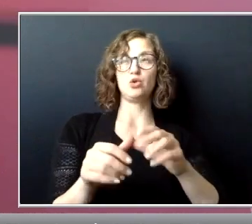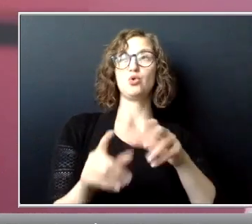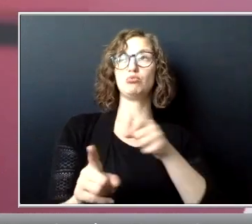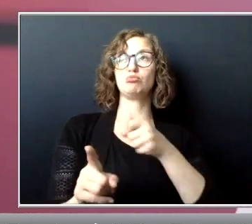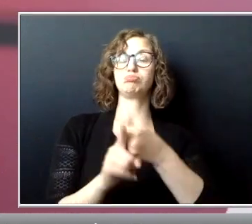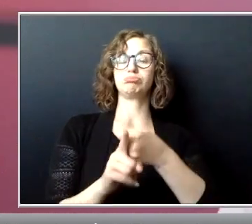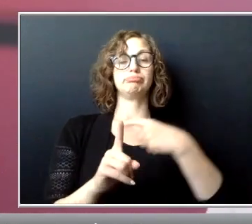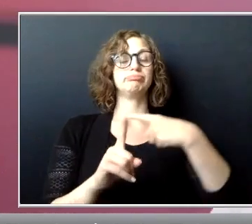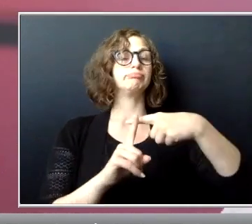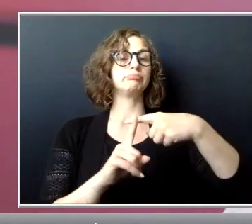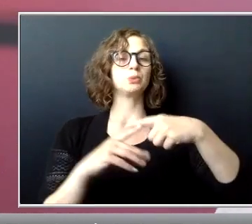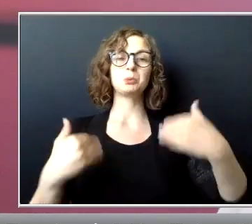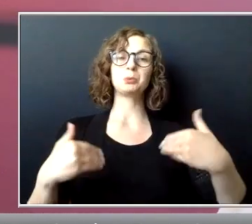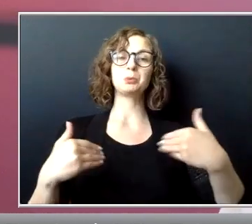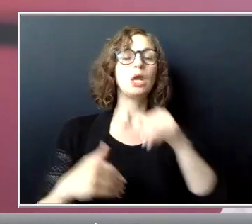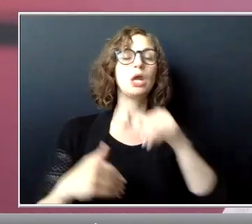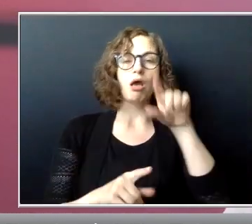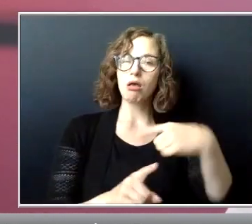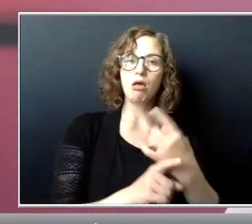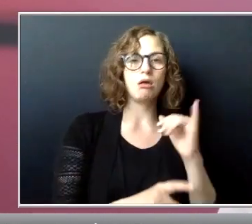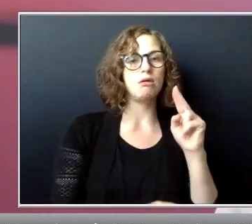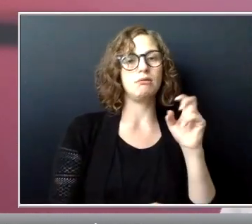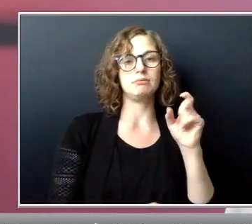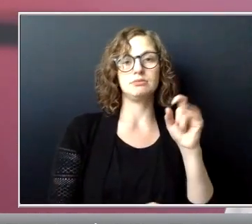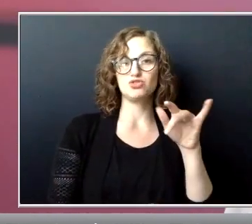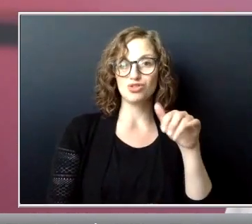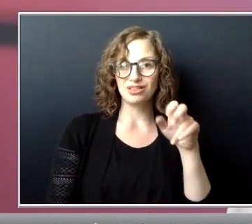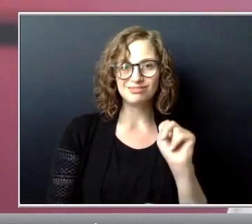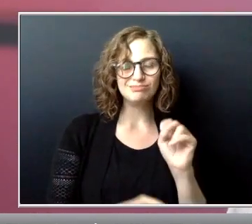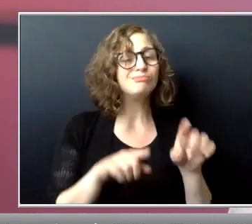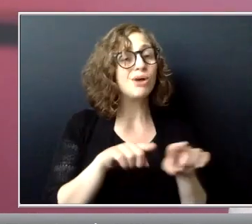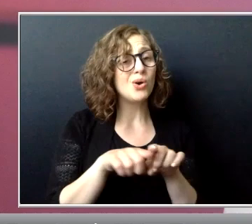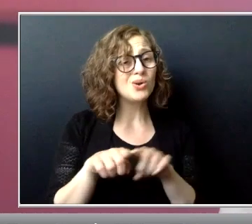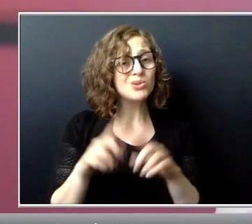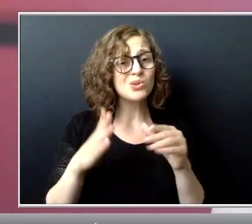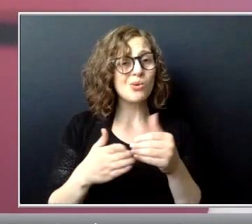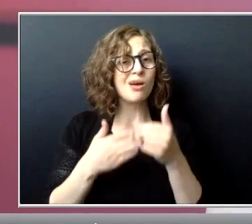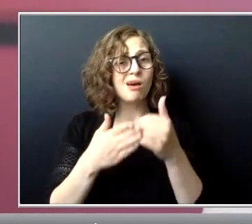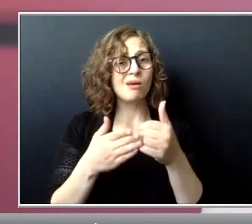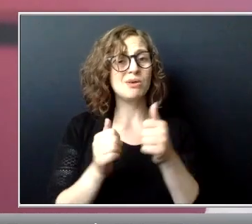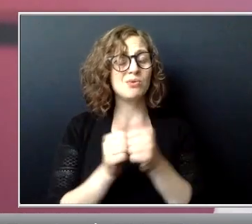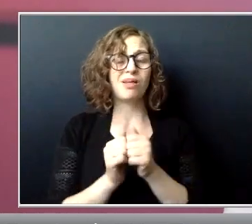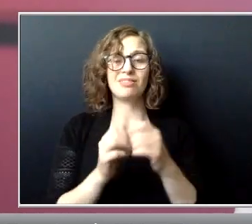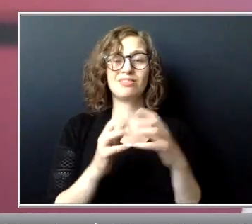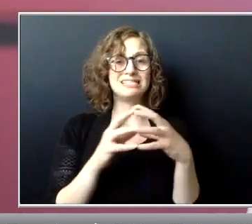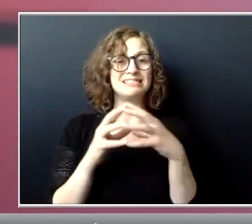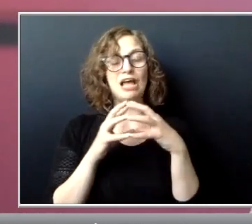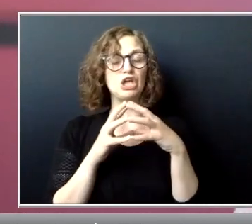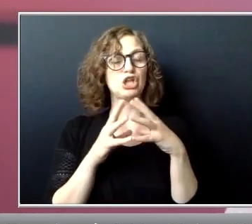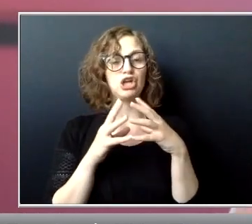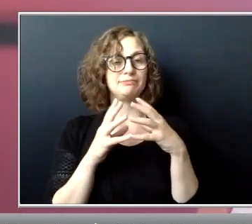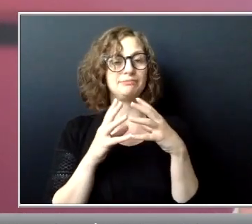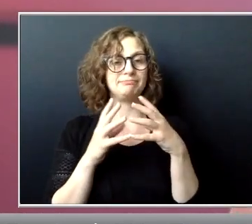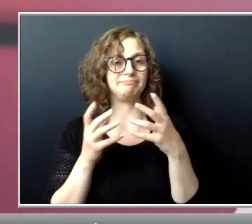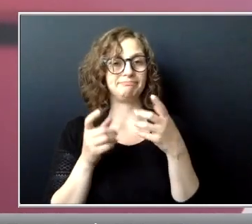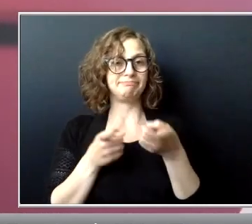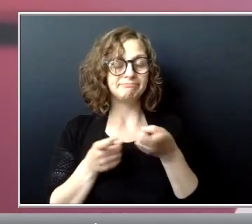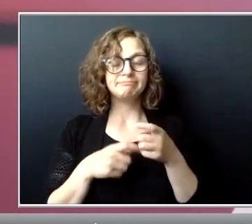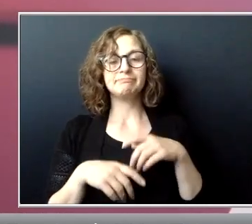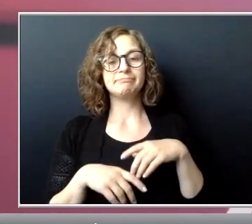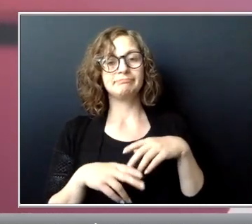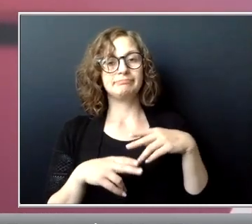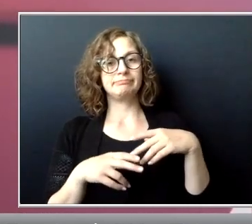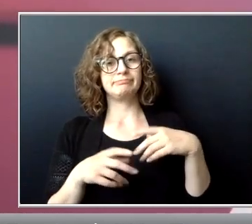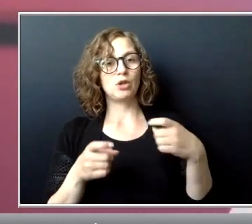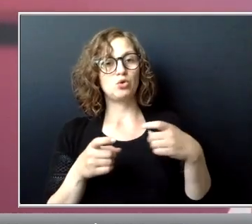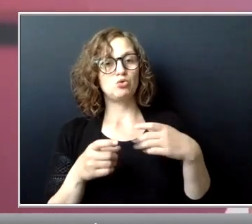the insulin and making sure you have enough insulin, but also helping with your cellular pathology, controlling weight, and your physical fitness and